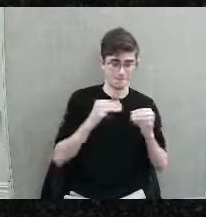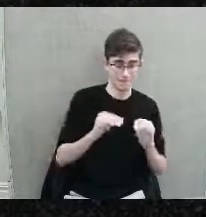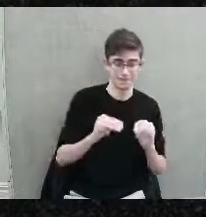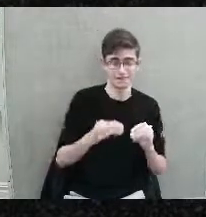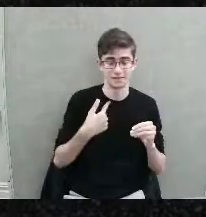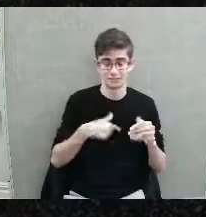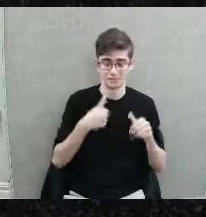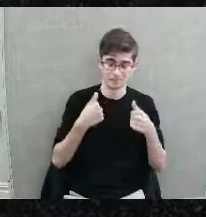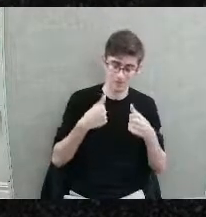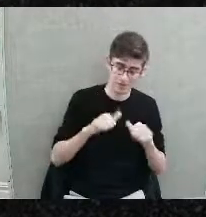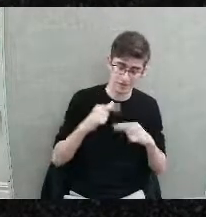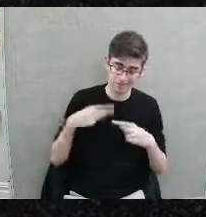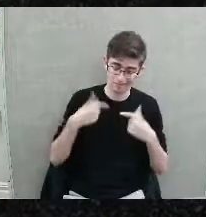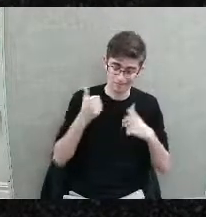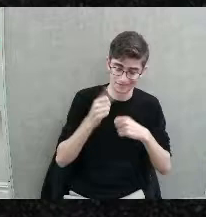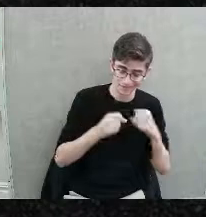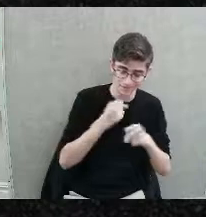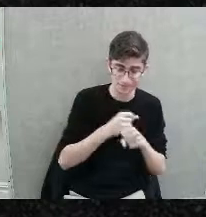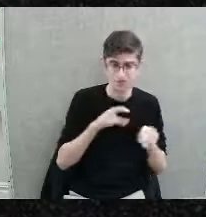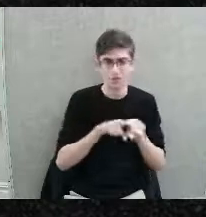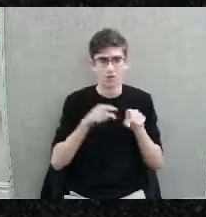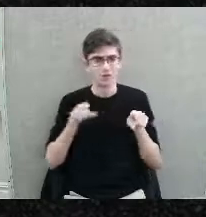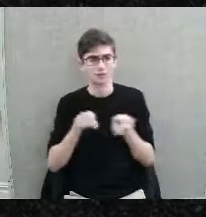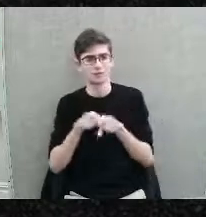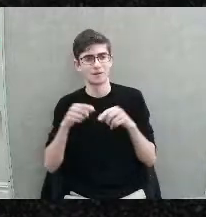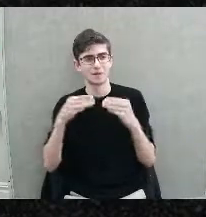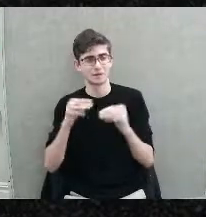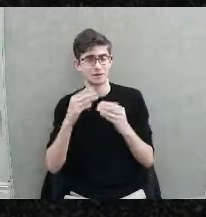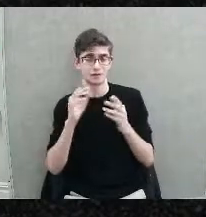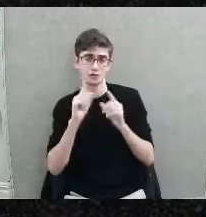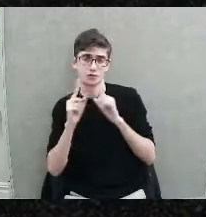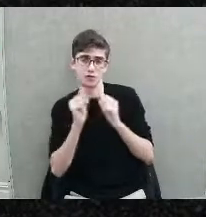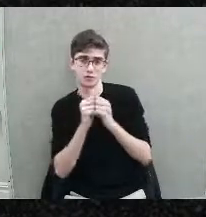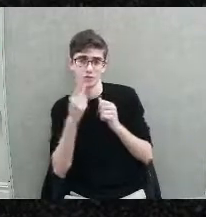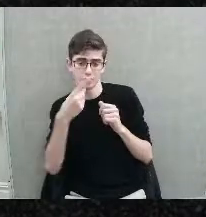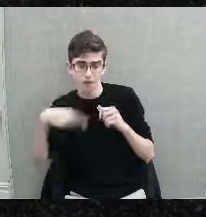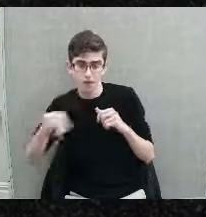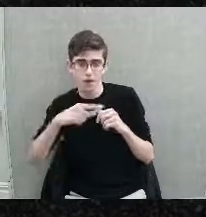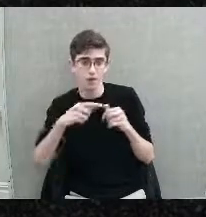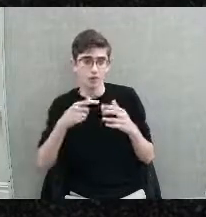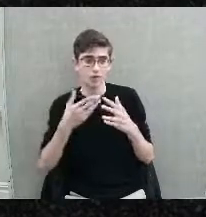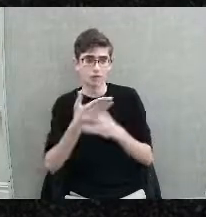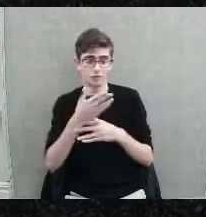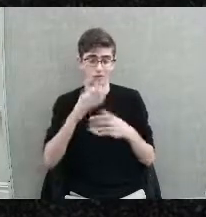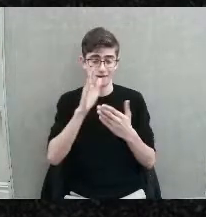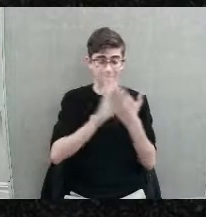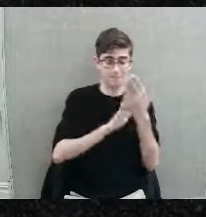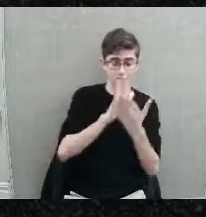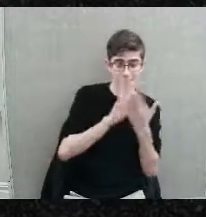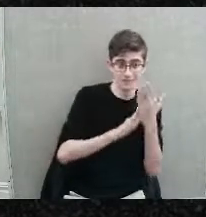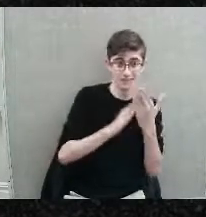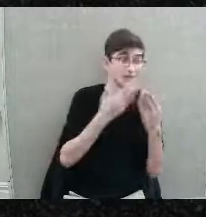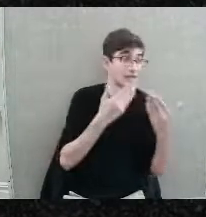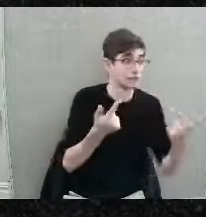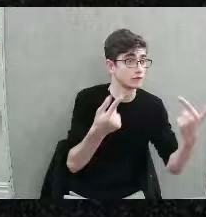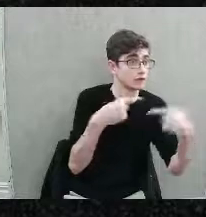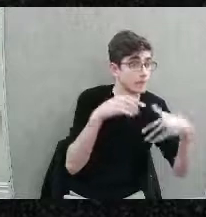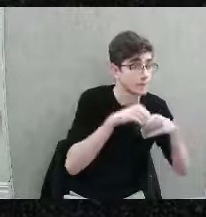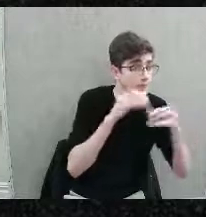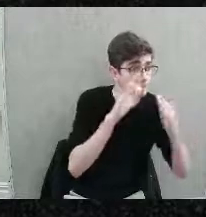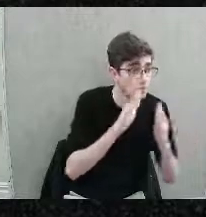that we've been engaged in, but also in method of talking with all of you through both coming in person. Thank you for being here in person.